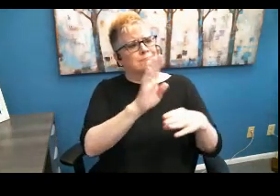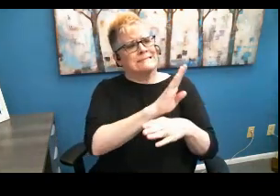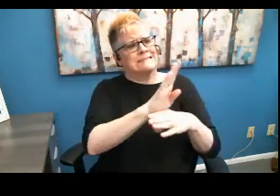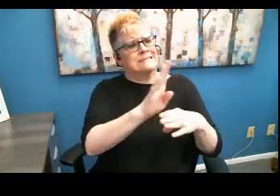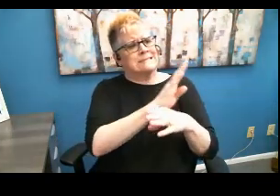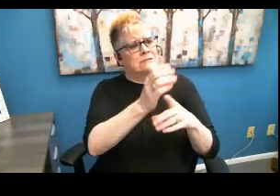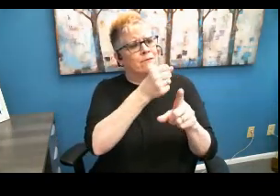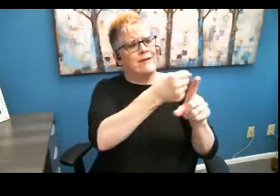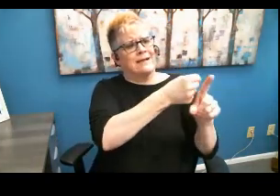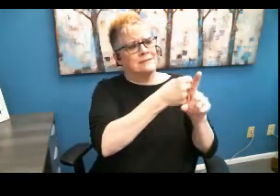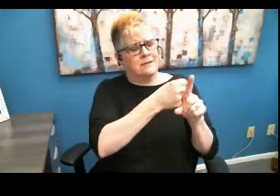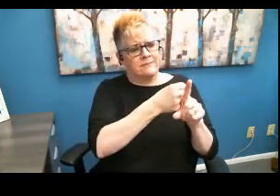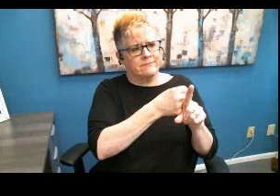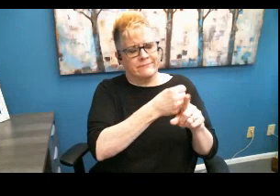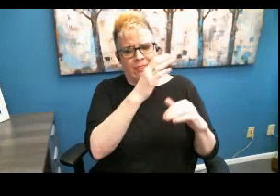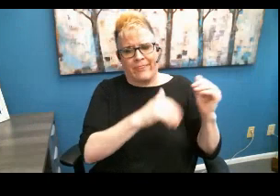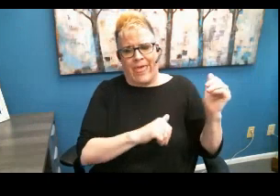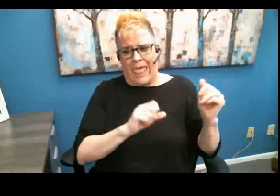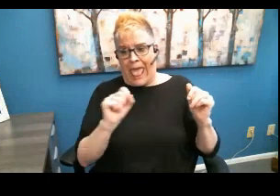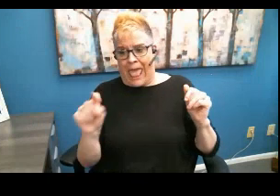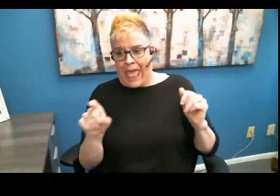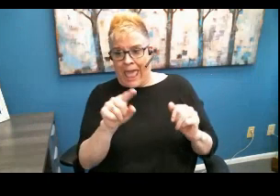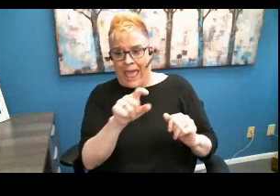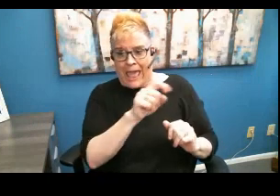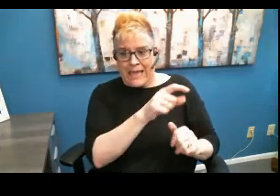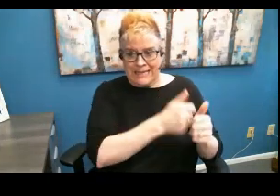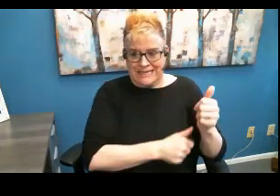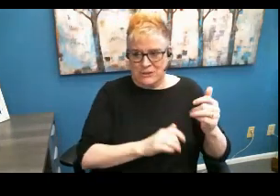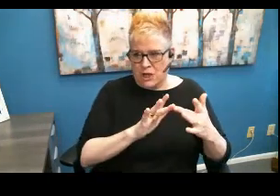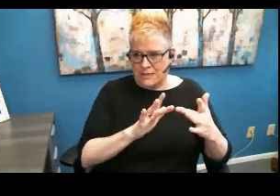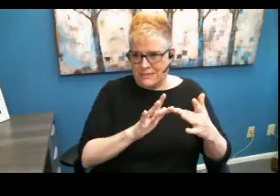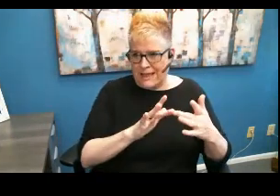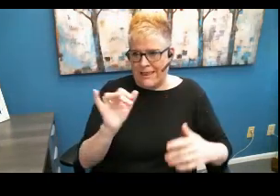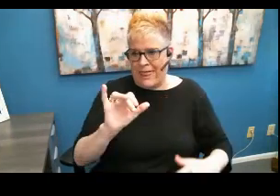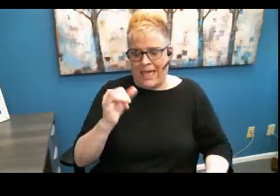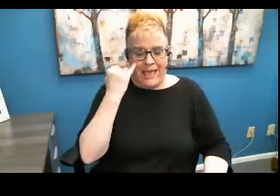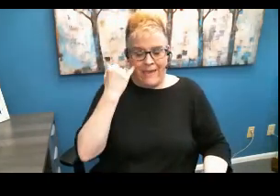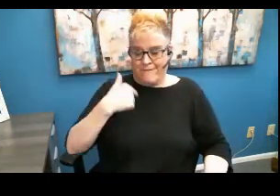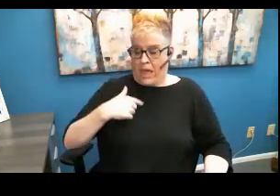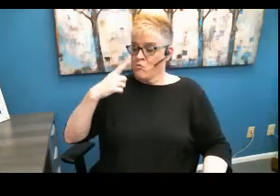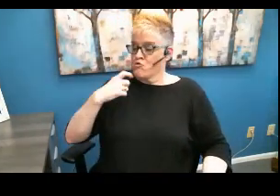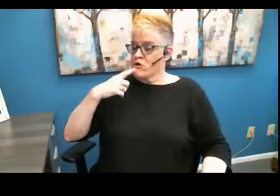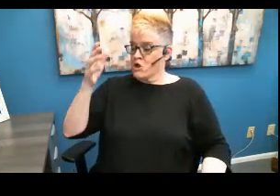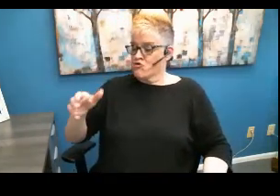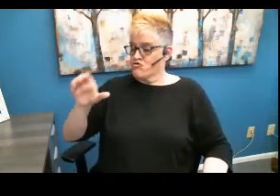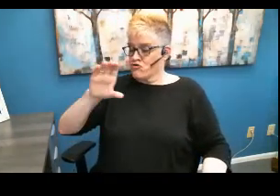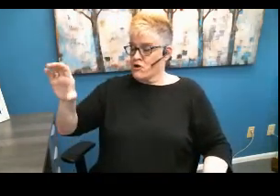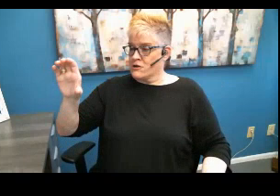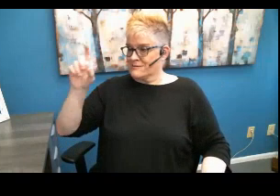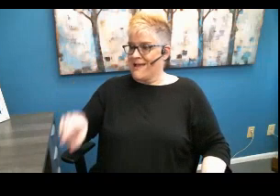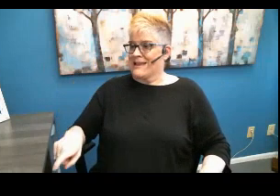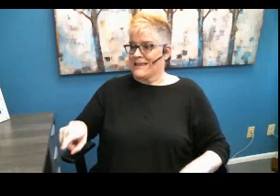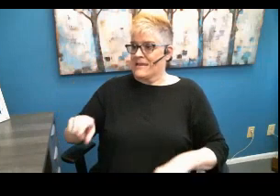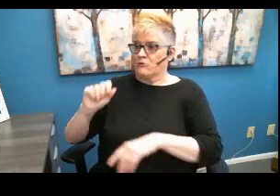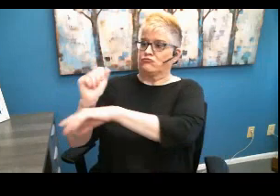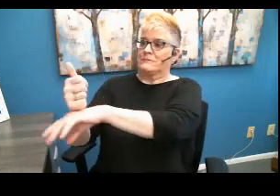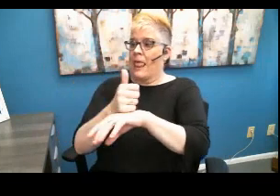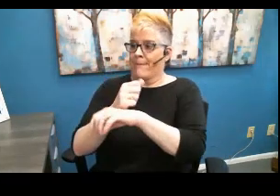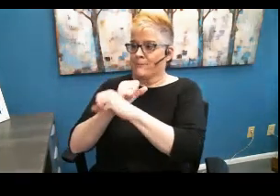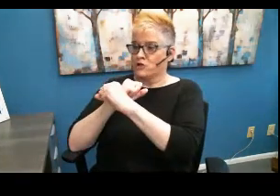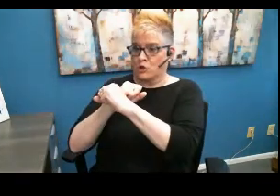than asking each individual contact? And I'm thinking, if I'm the Red Cross and I know I need to set up multiple shelters,